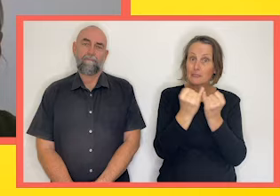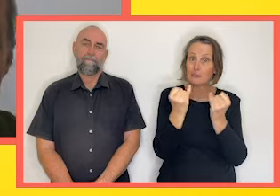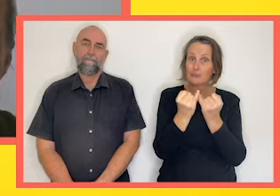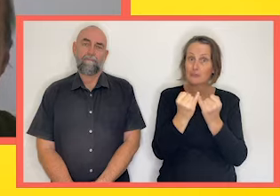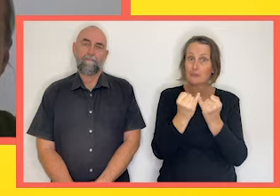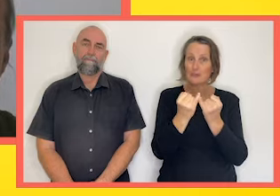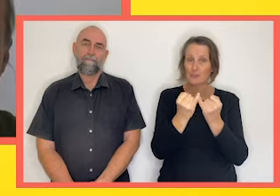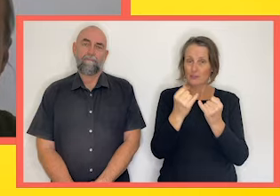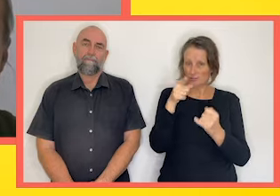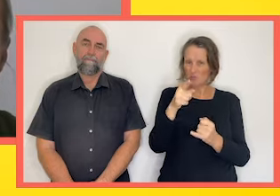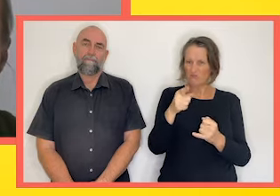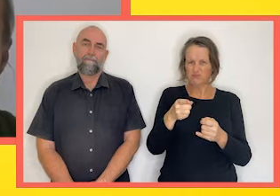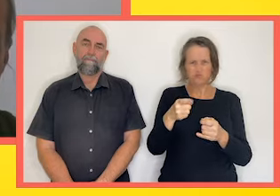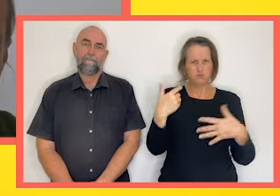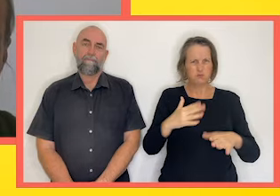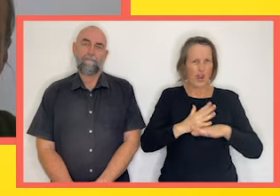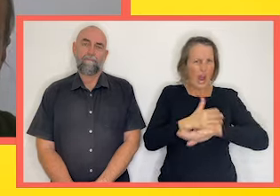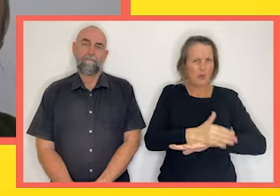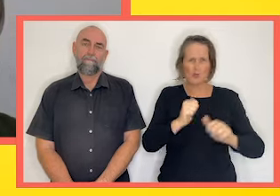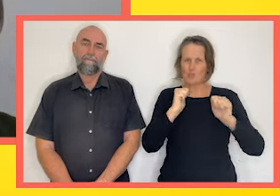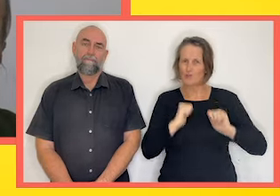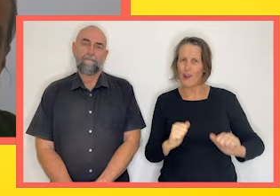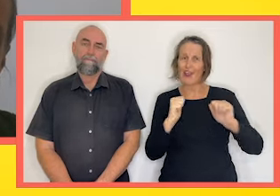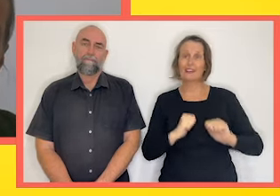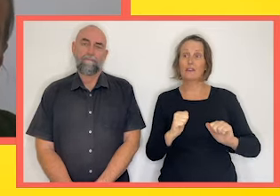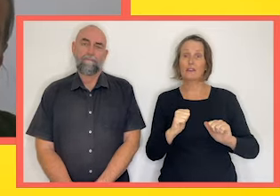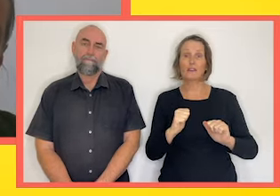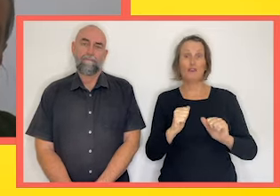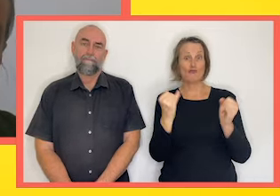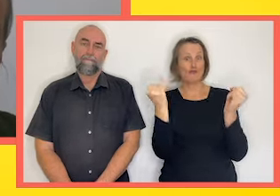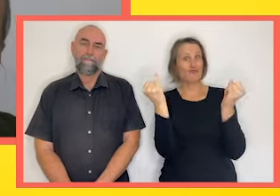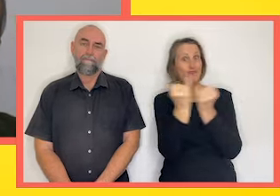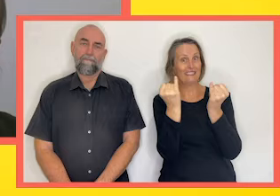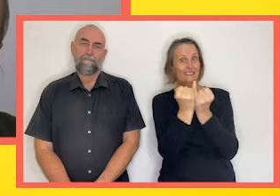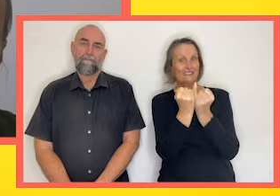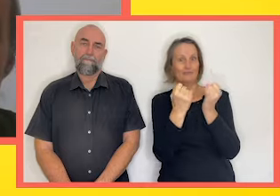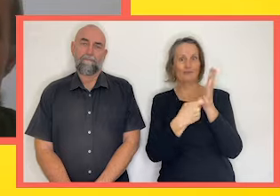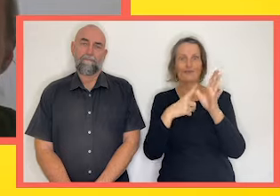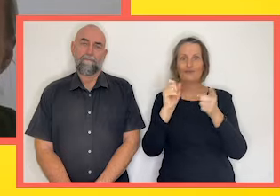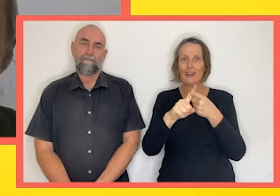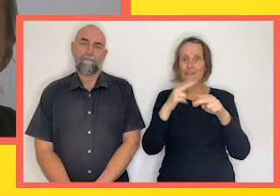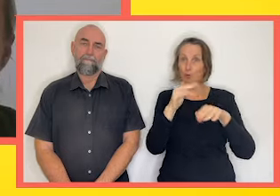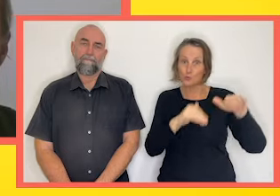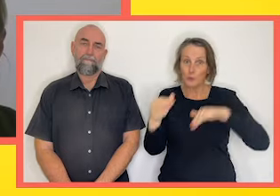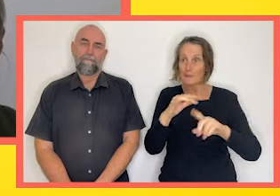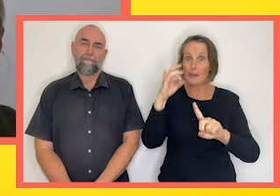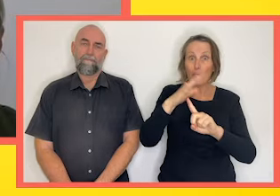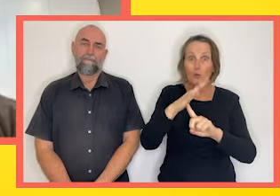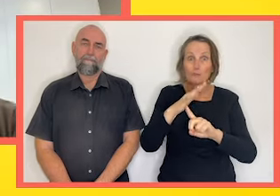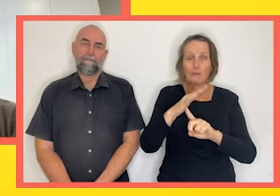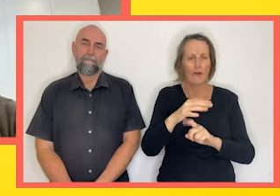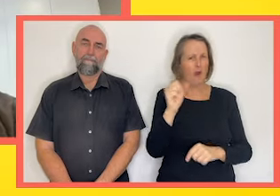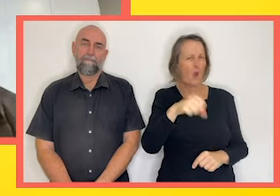that hard training that you're doing and smashing yourself? How important is racing to you, and especially leading up to World Champs?